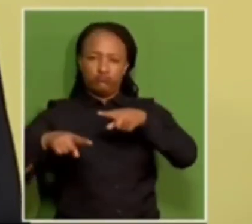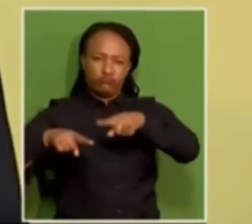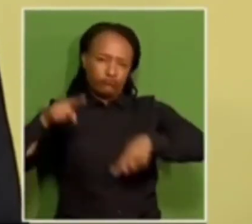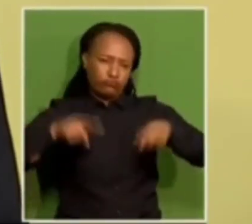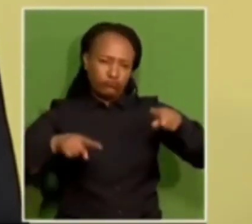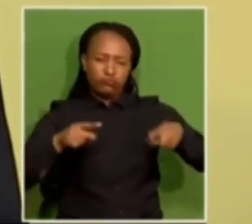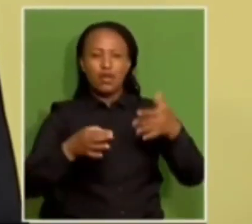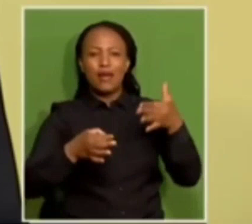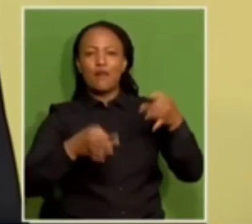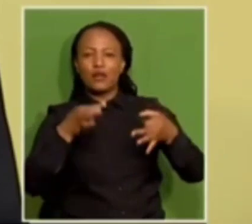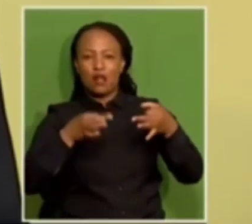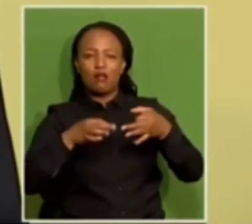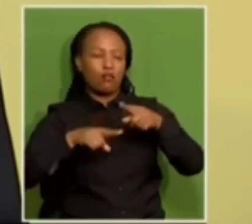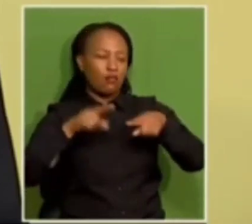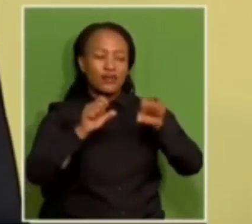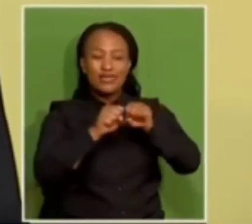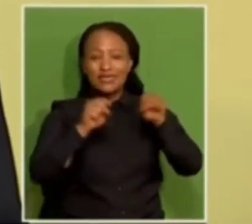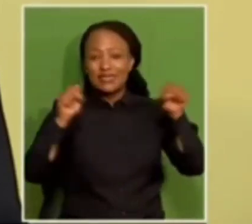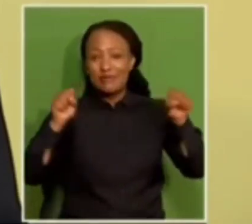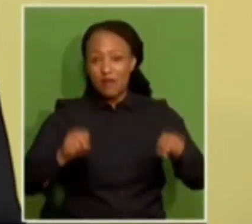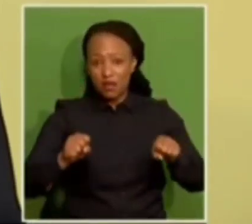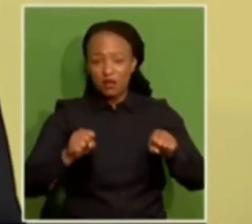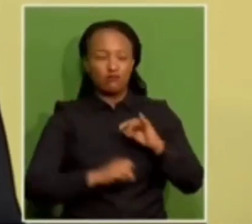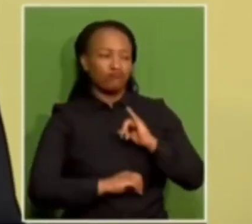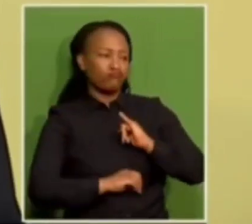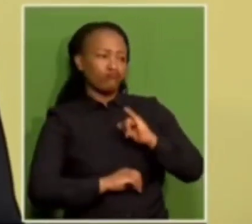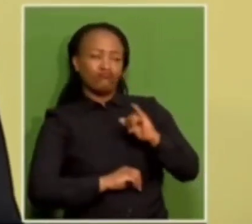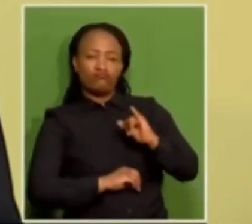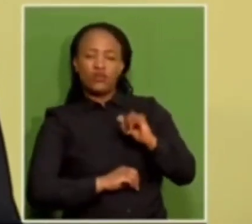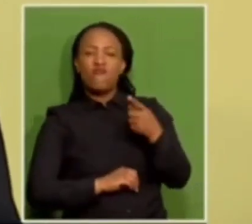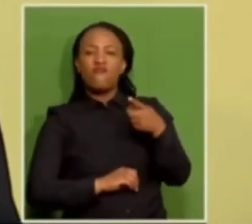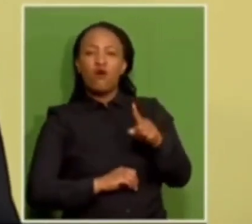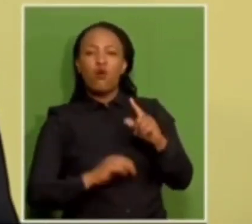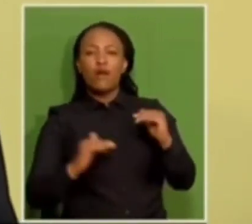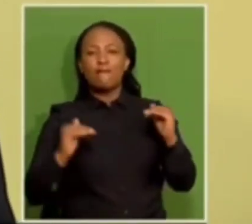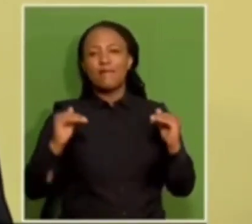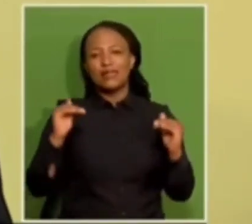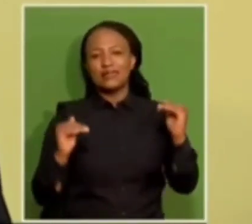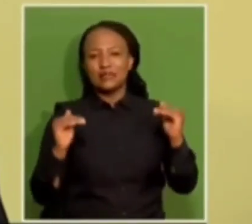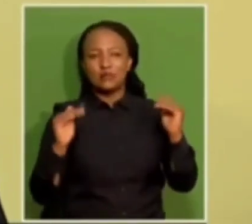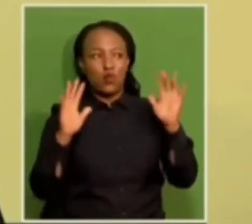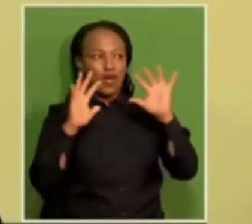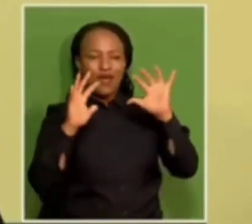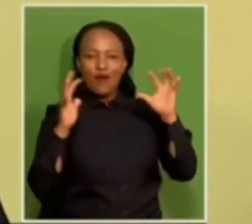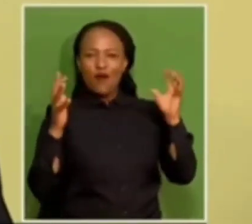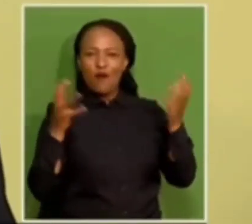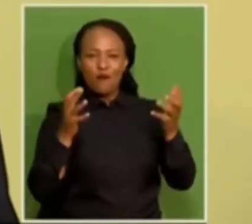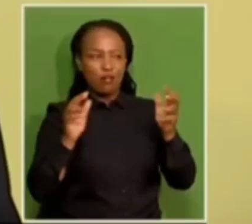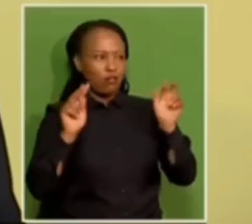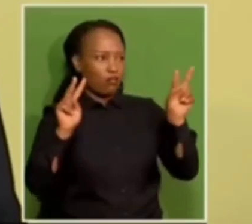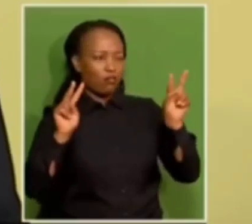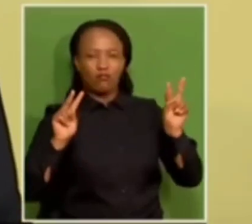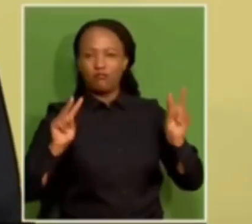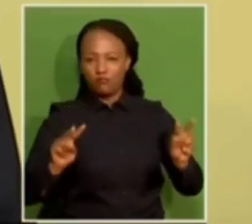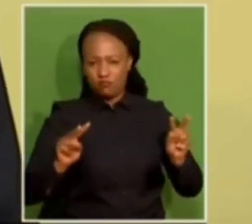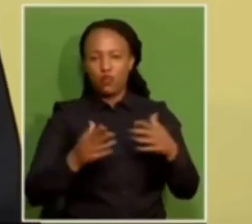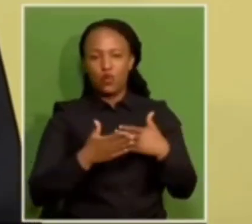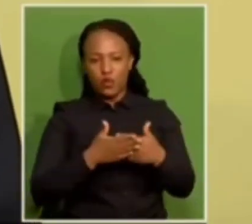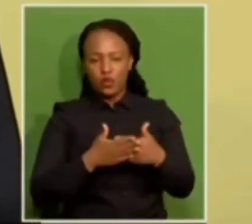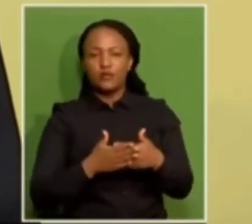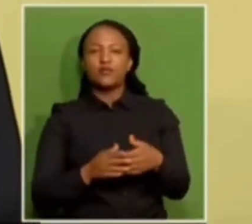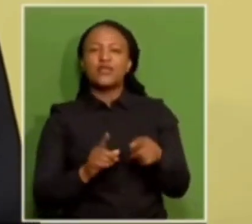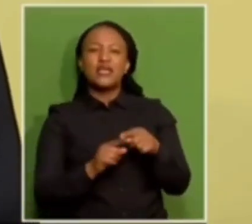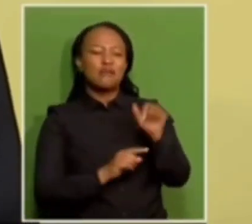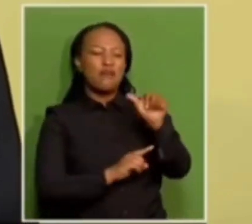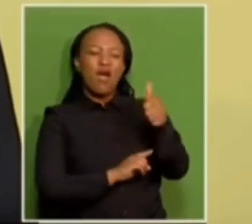with different political systems that share a common desire to have a more balanced Global Order